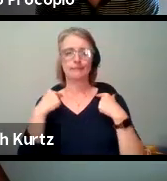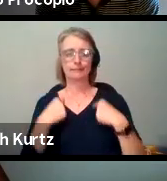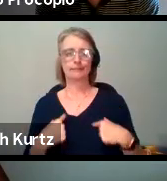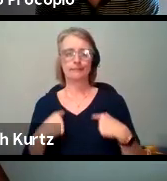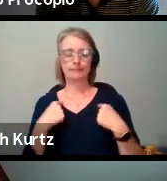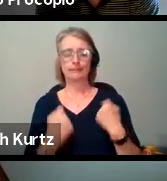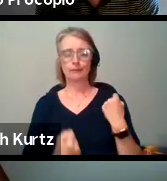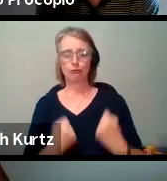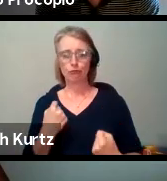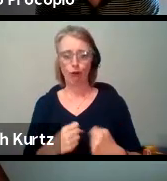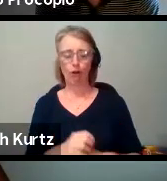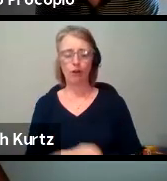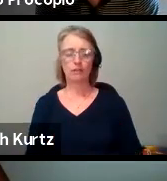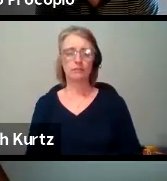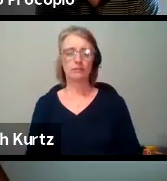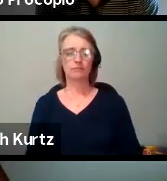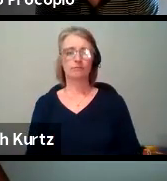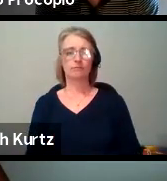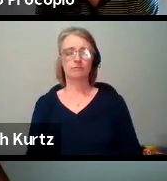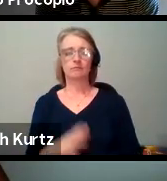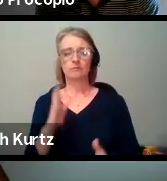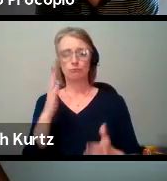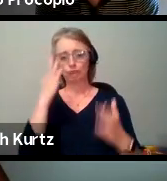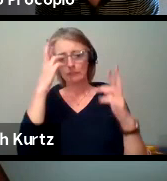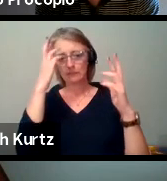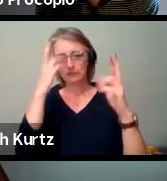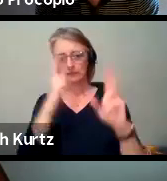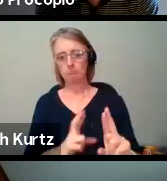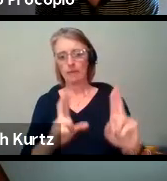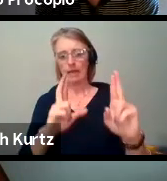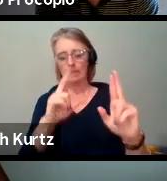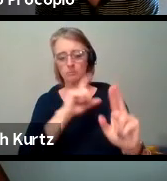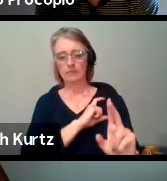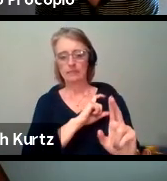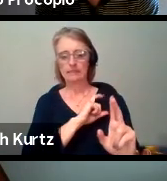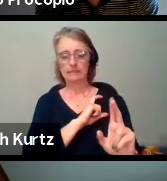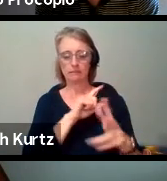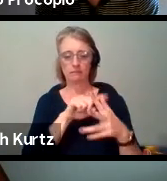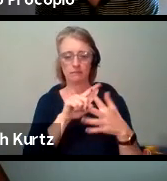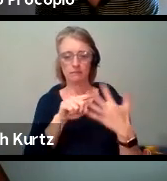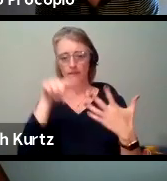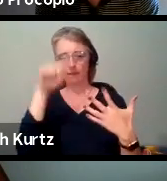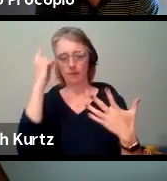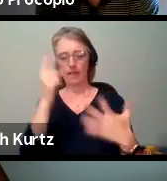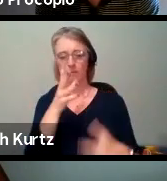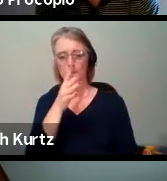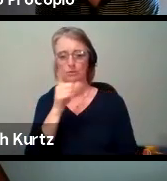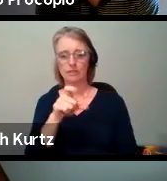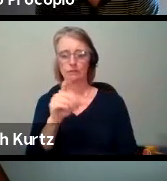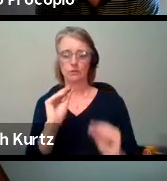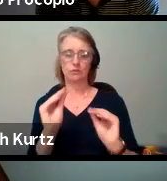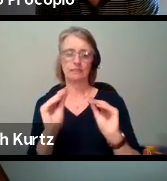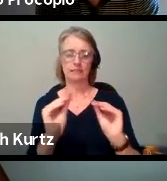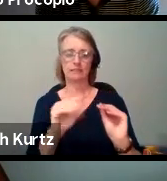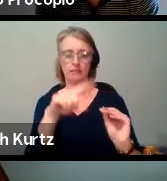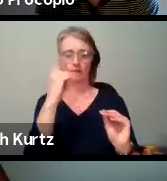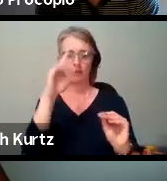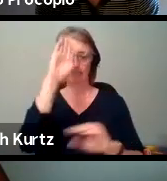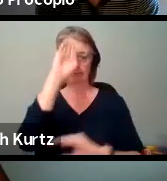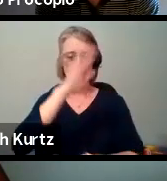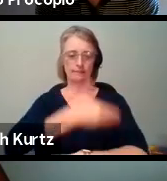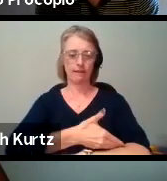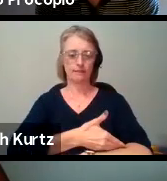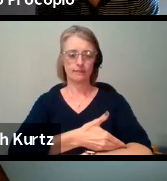car, be respectful to police, like all of these things that Black mothers have to teach their Black